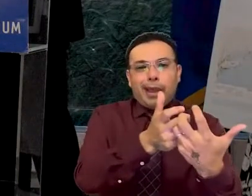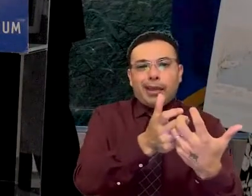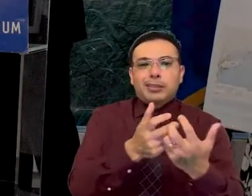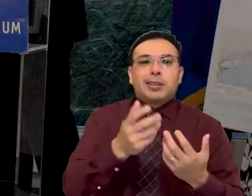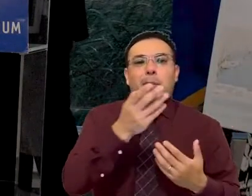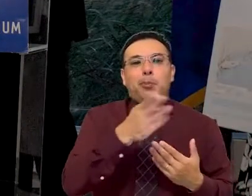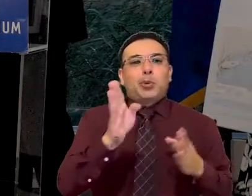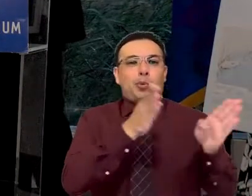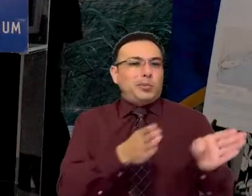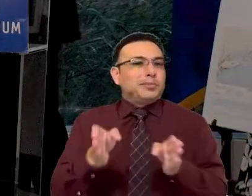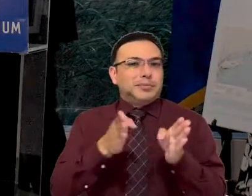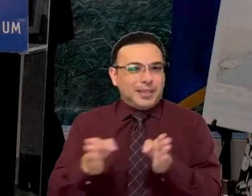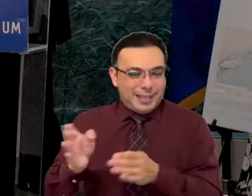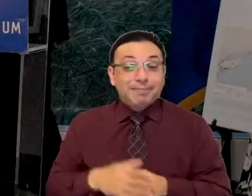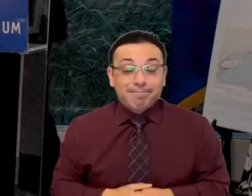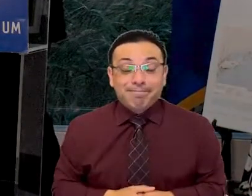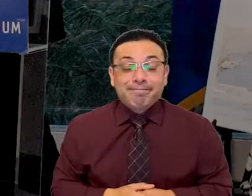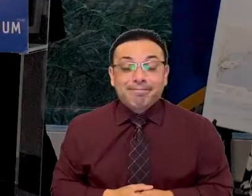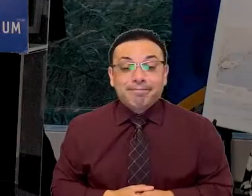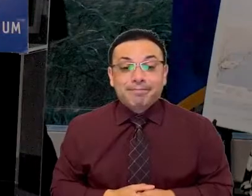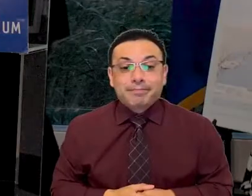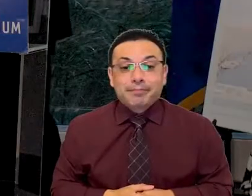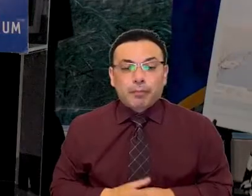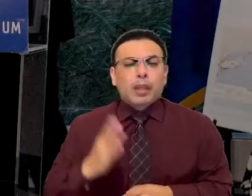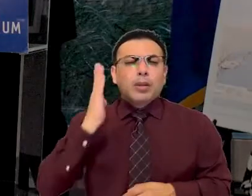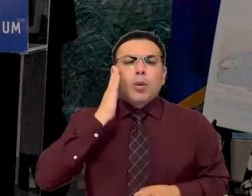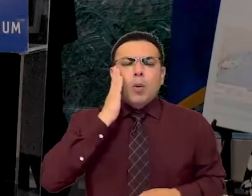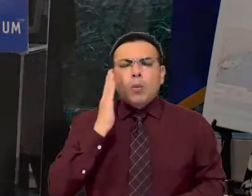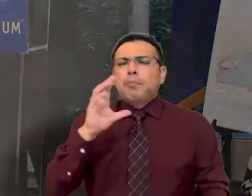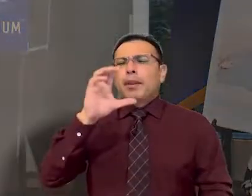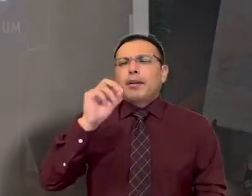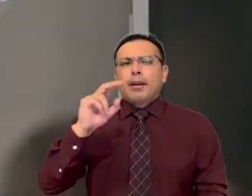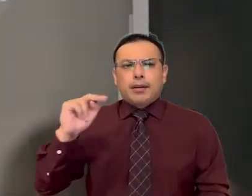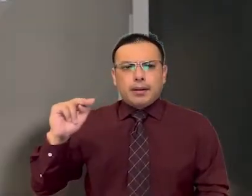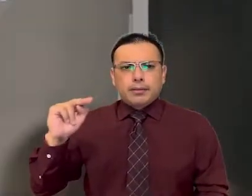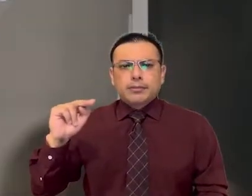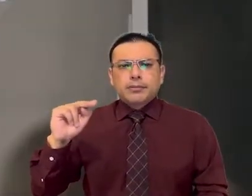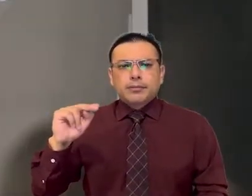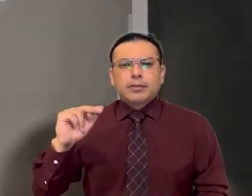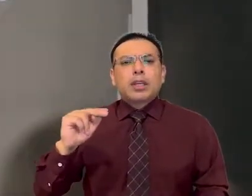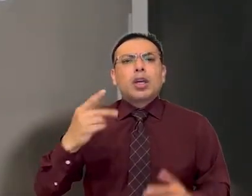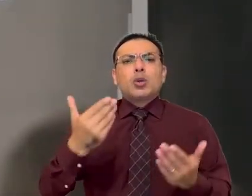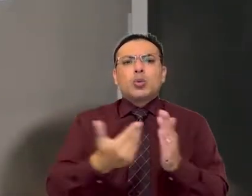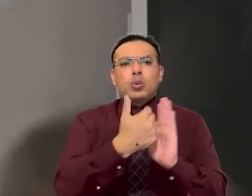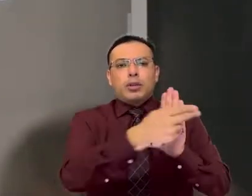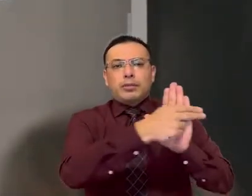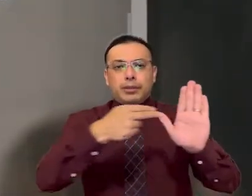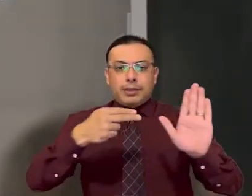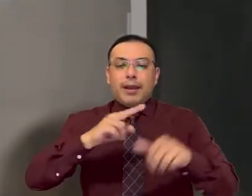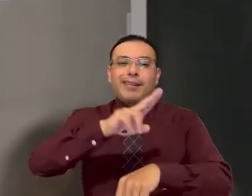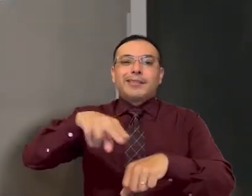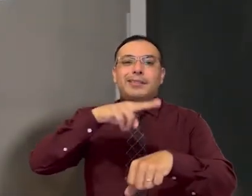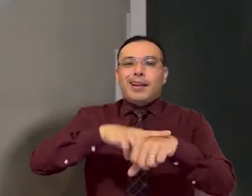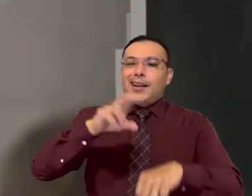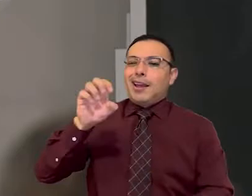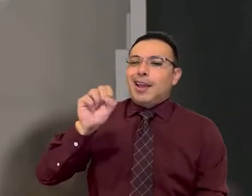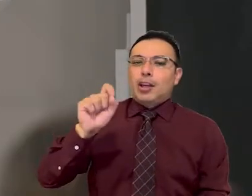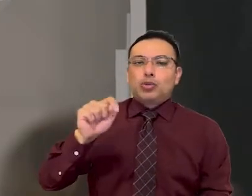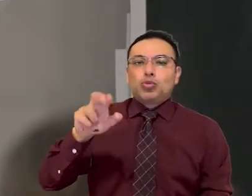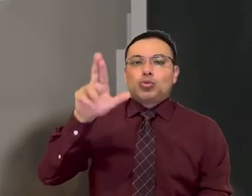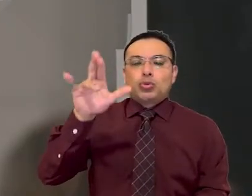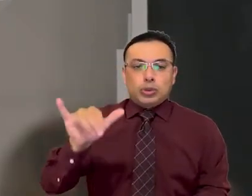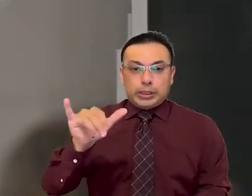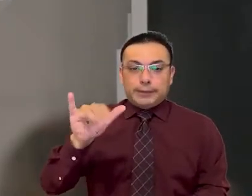We also recognize that the Connecticut has a new designation of a National Estuarine Research Reserve by the federal